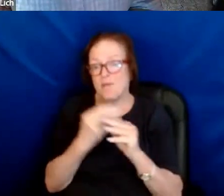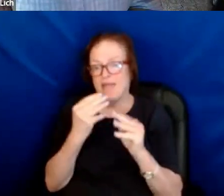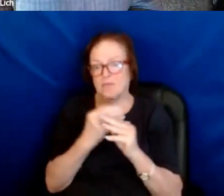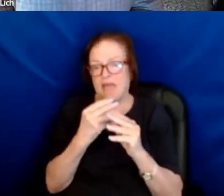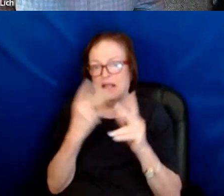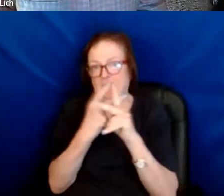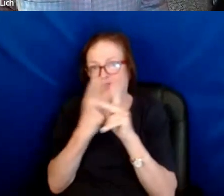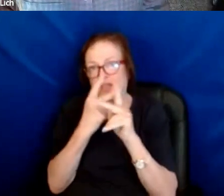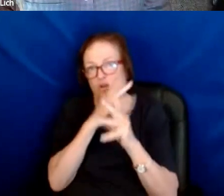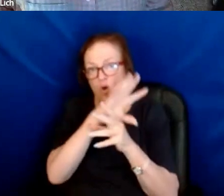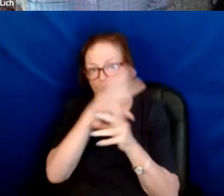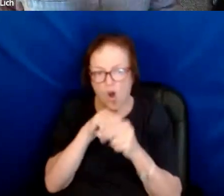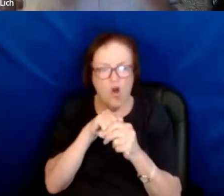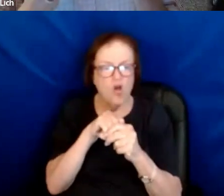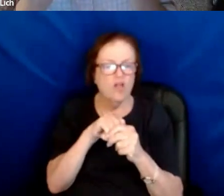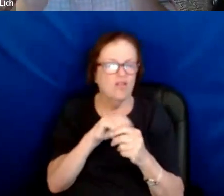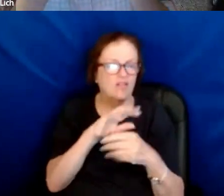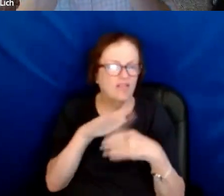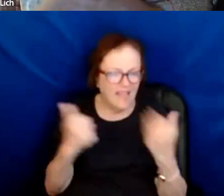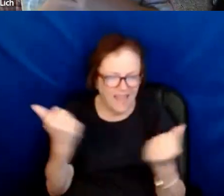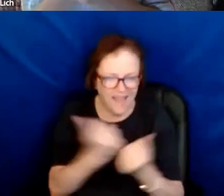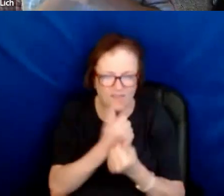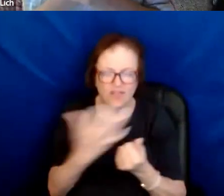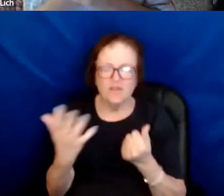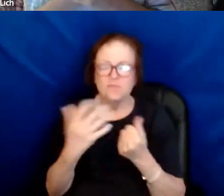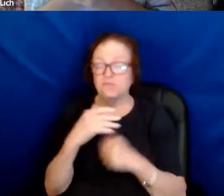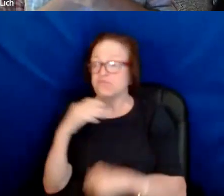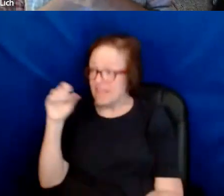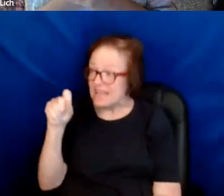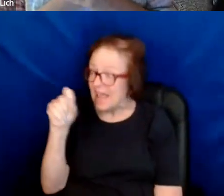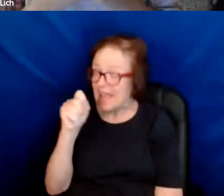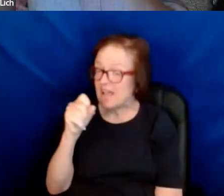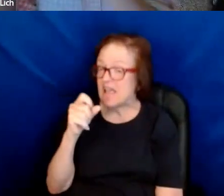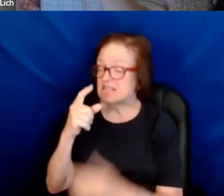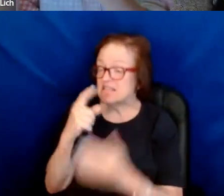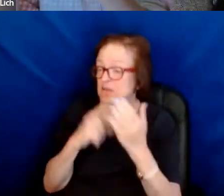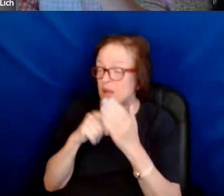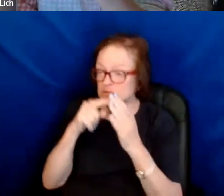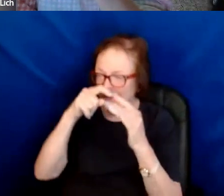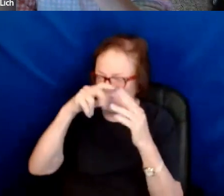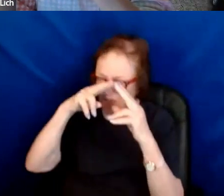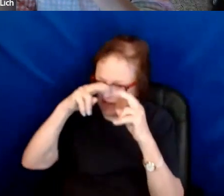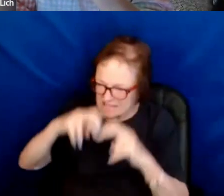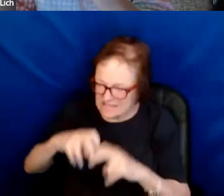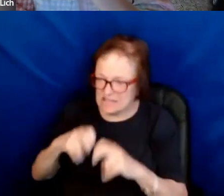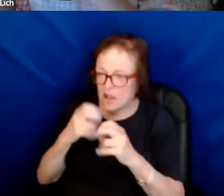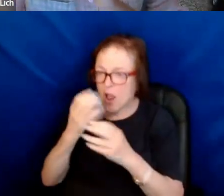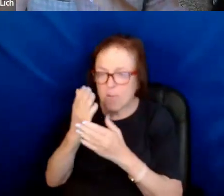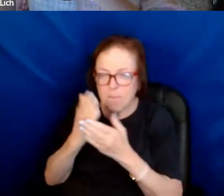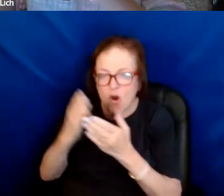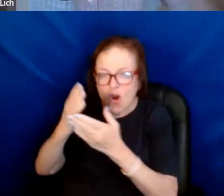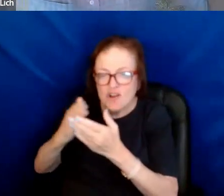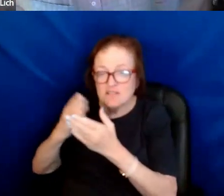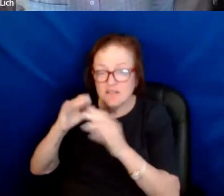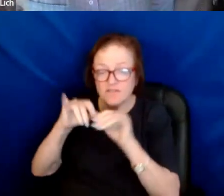them into account, Absolutely. And sometimes you need to do like little deep dives to model some smaller part of the system. And you can